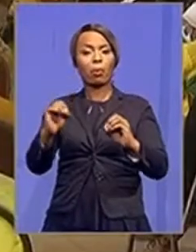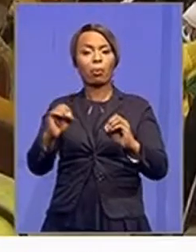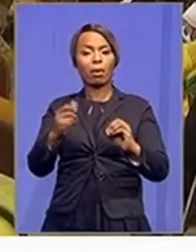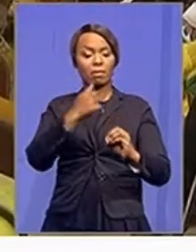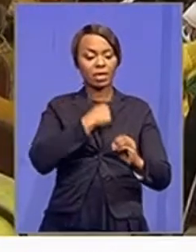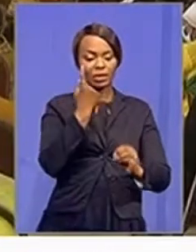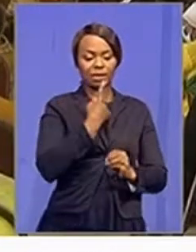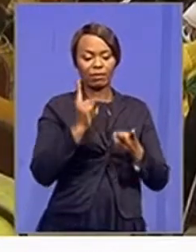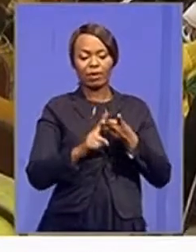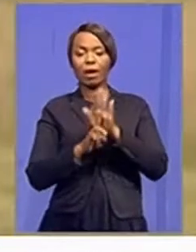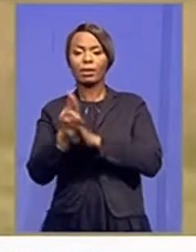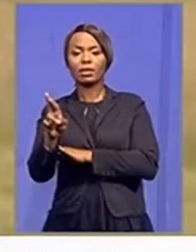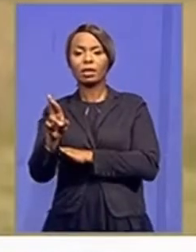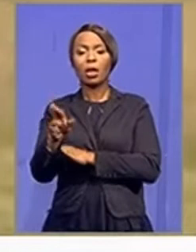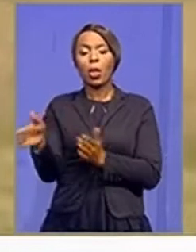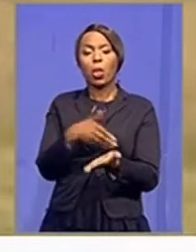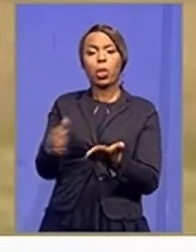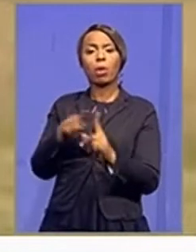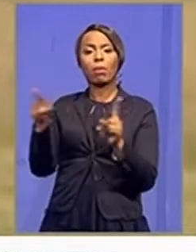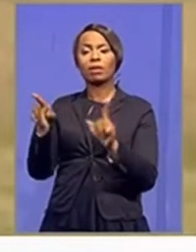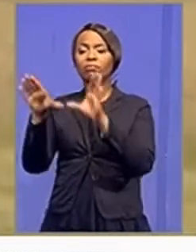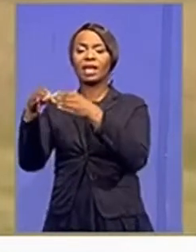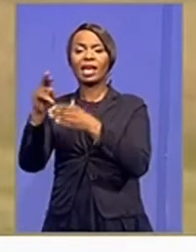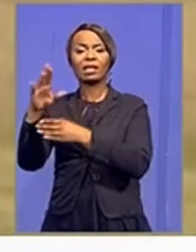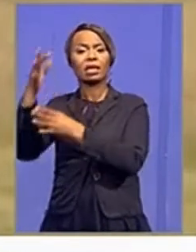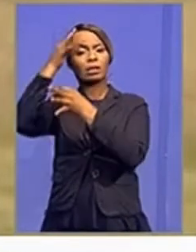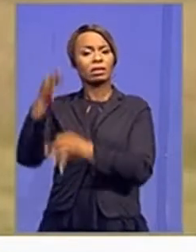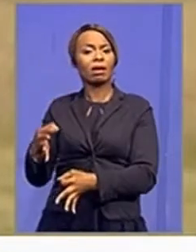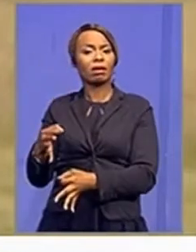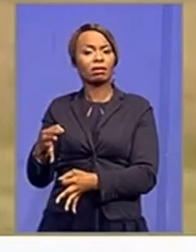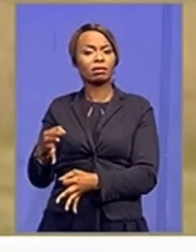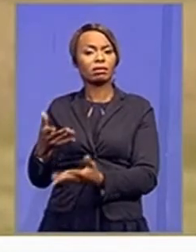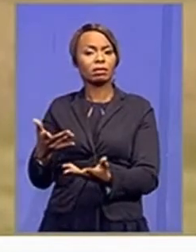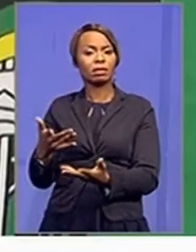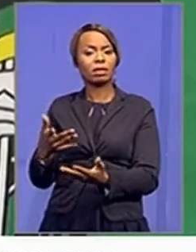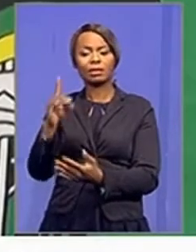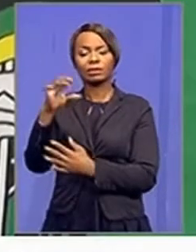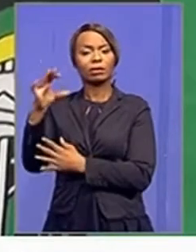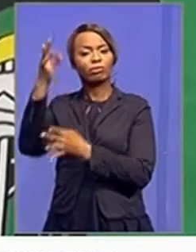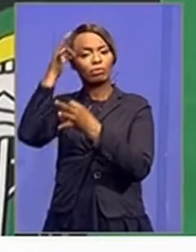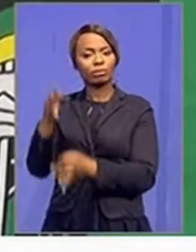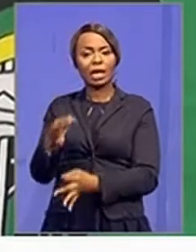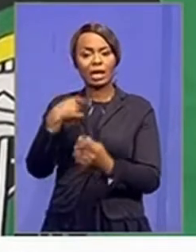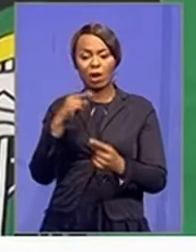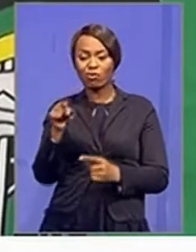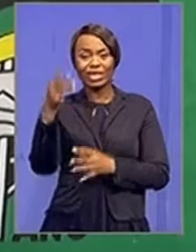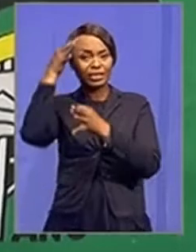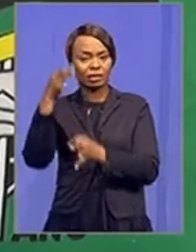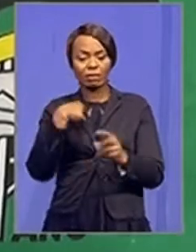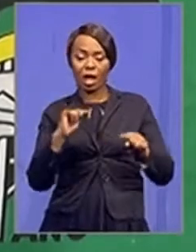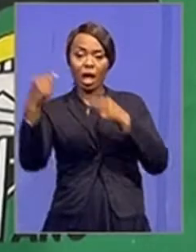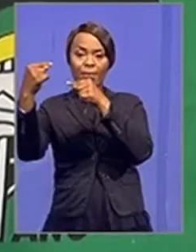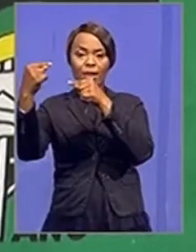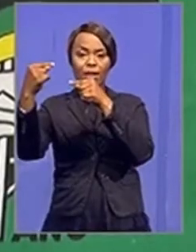Tuesday. But they decided to make the decision. So we've taken a decision to appeal. Mahumapelo e thekgile ka mongwaledikakaretso